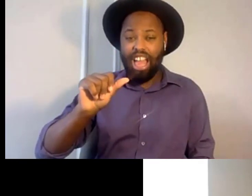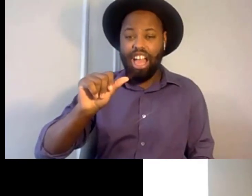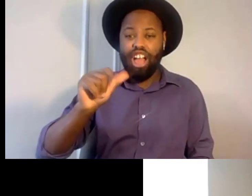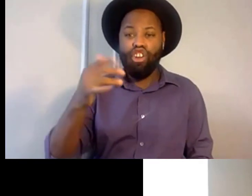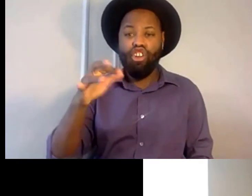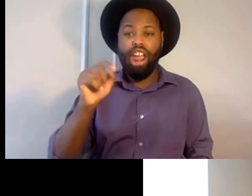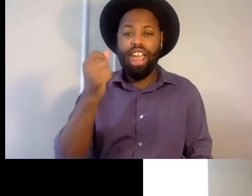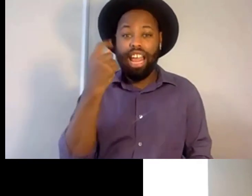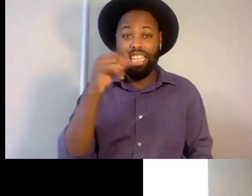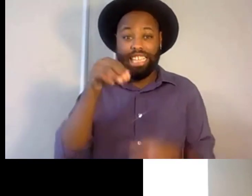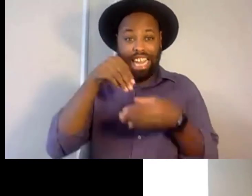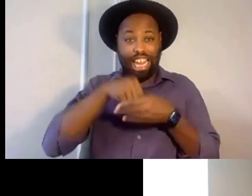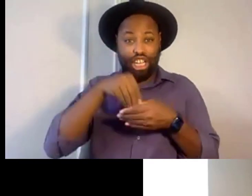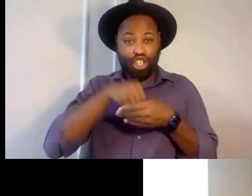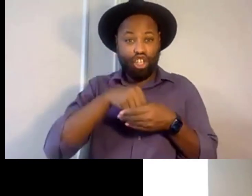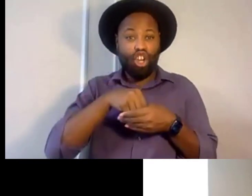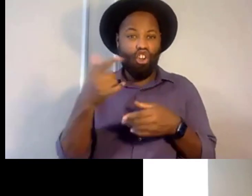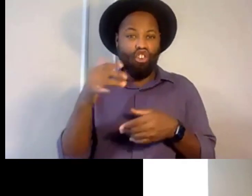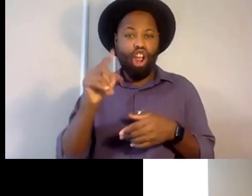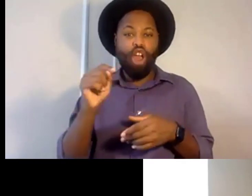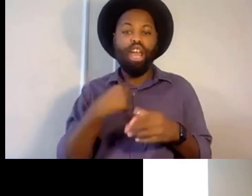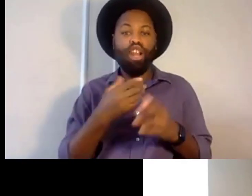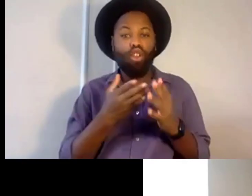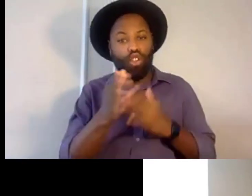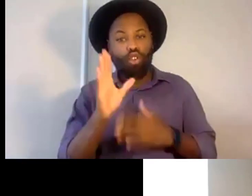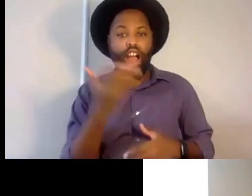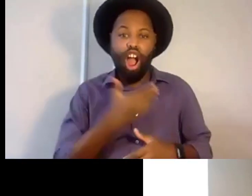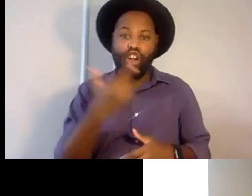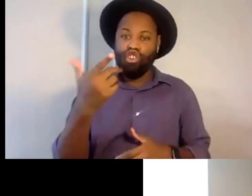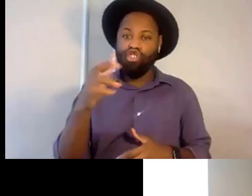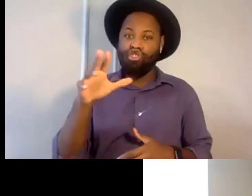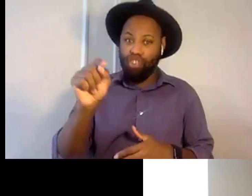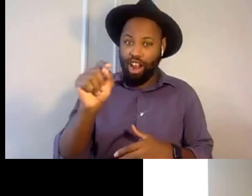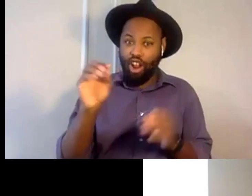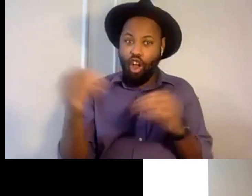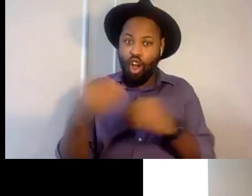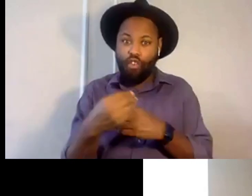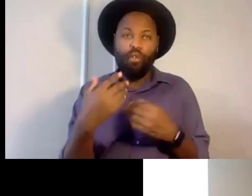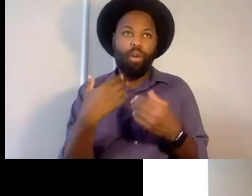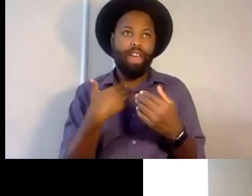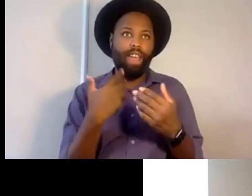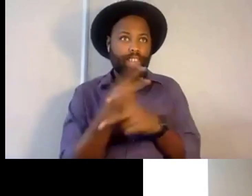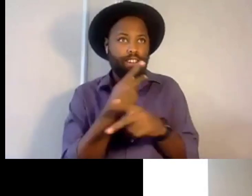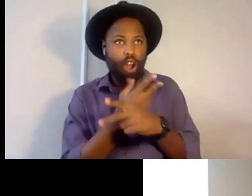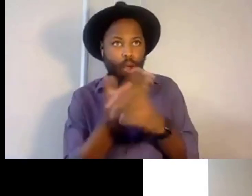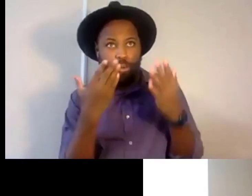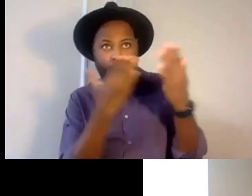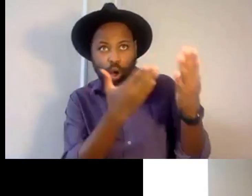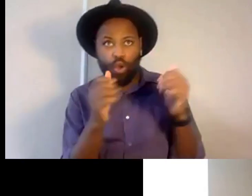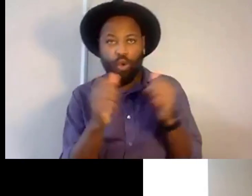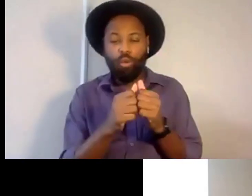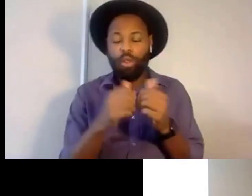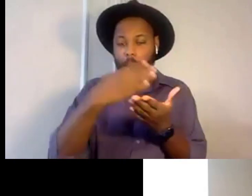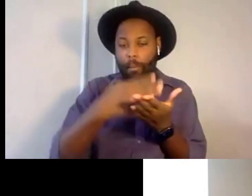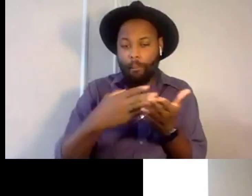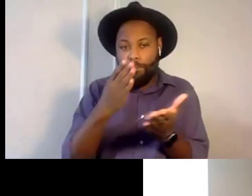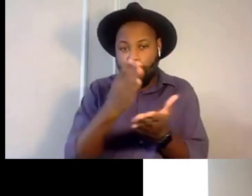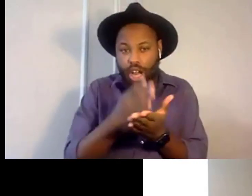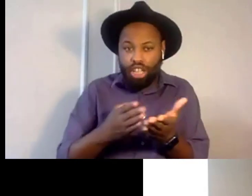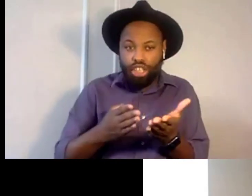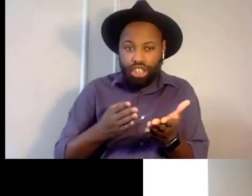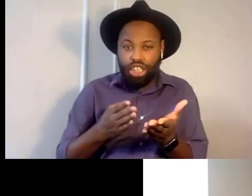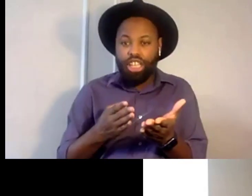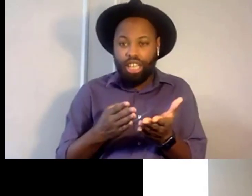to go through our grants office. We had to put together a proposal with a budget, and it had to